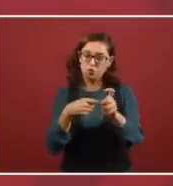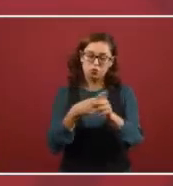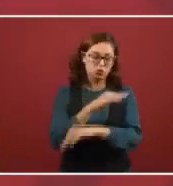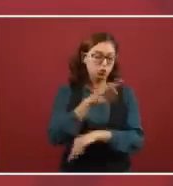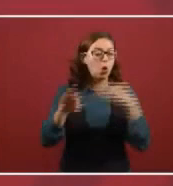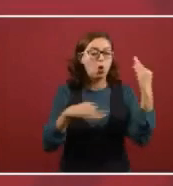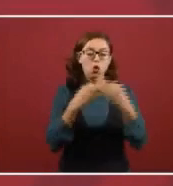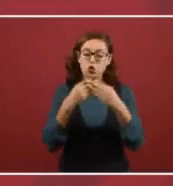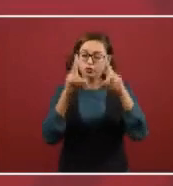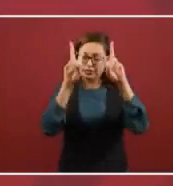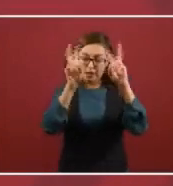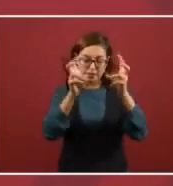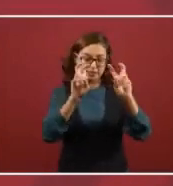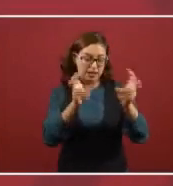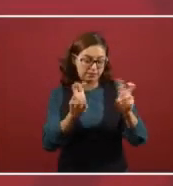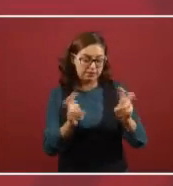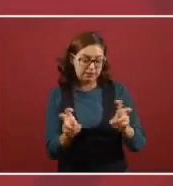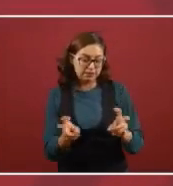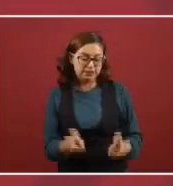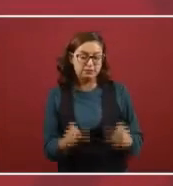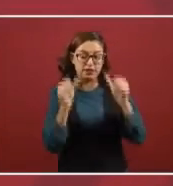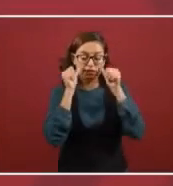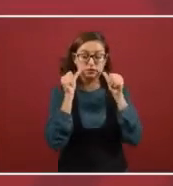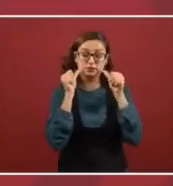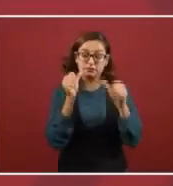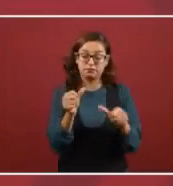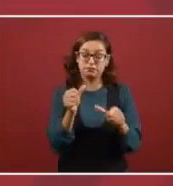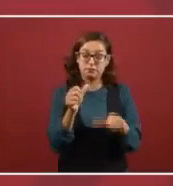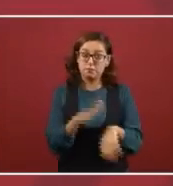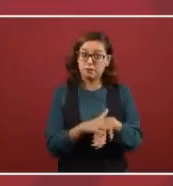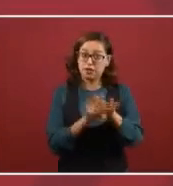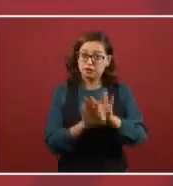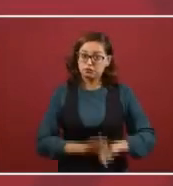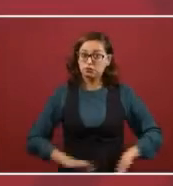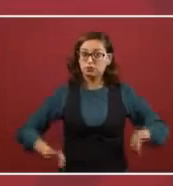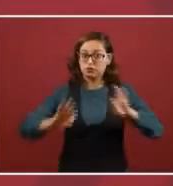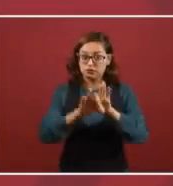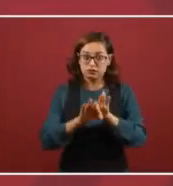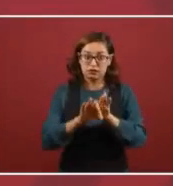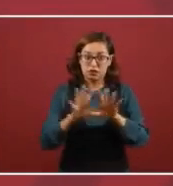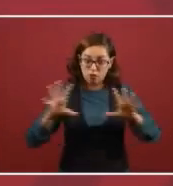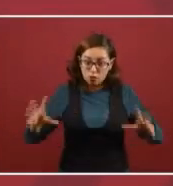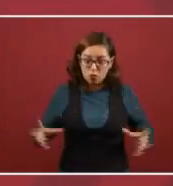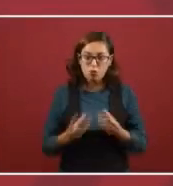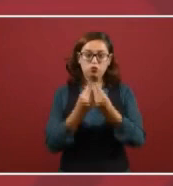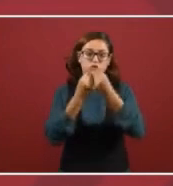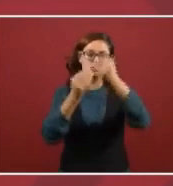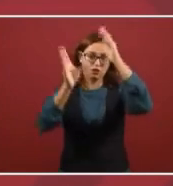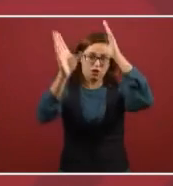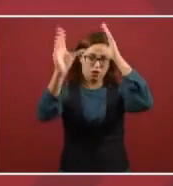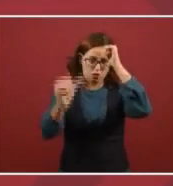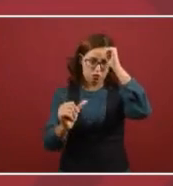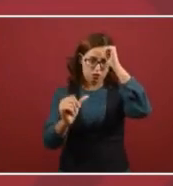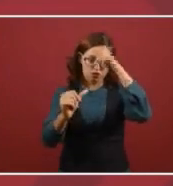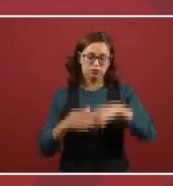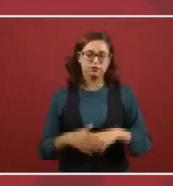attend to all the matters and to look for an agreement between all